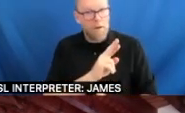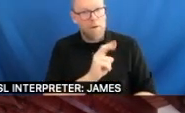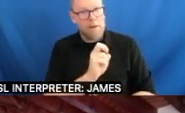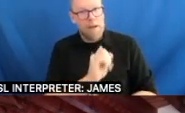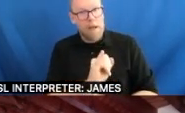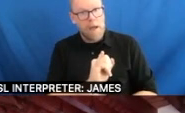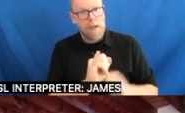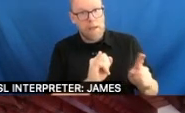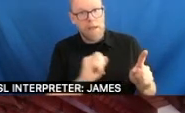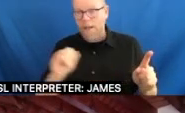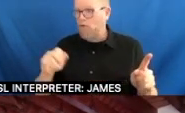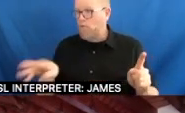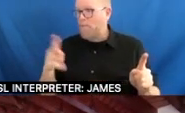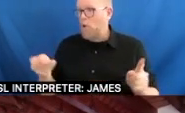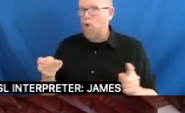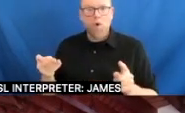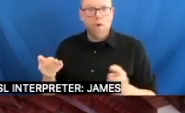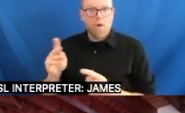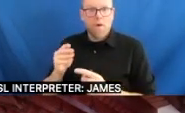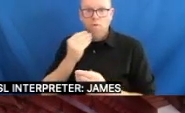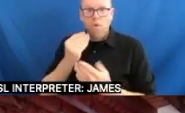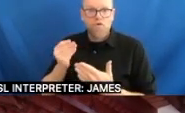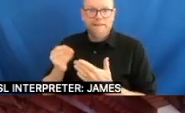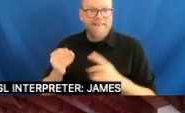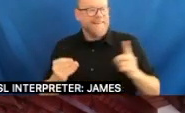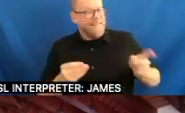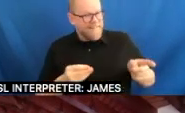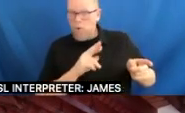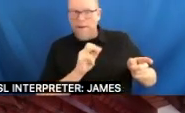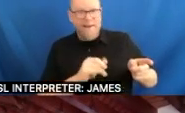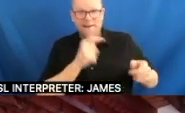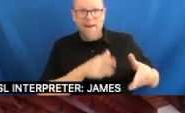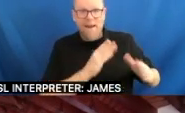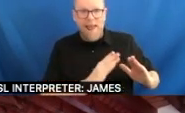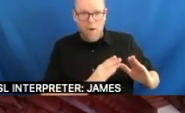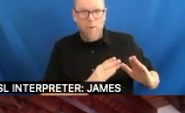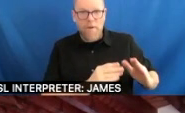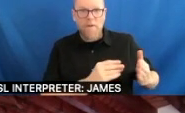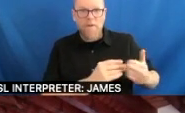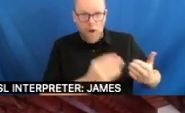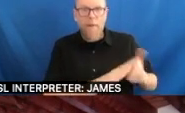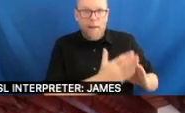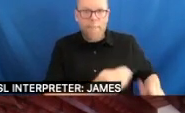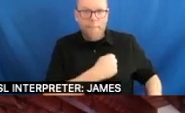Rainbow Grocery don't have the option of becoming members because the workers are the members.